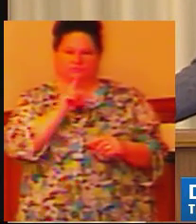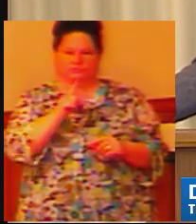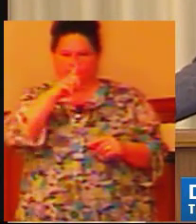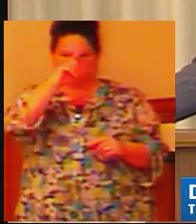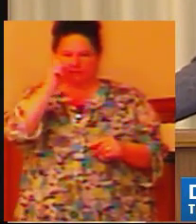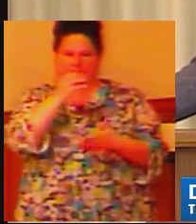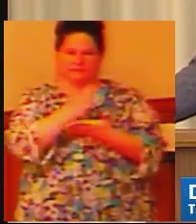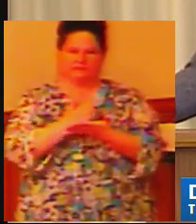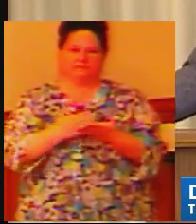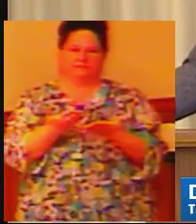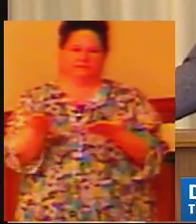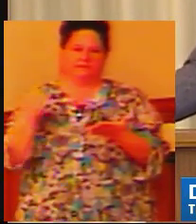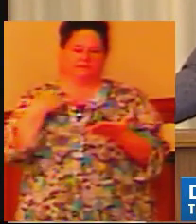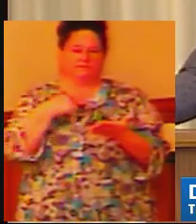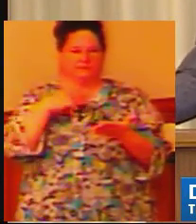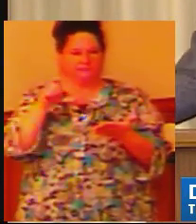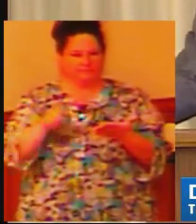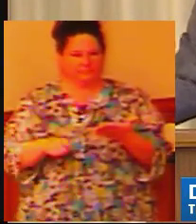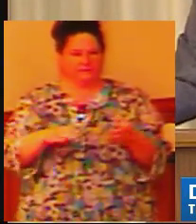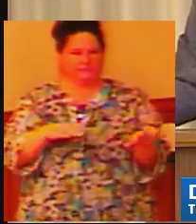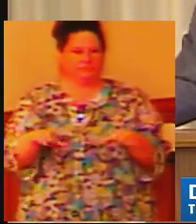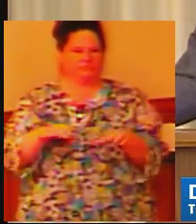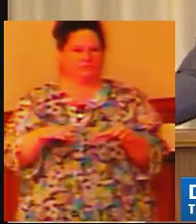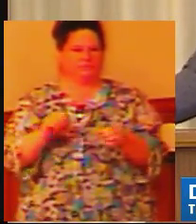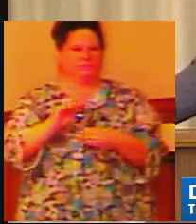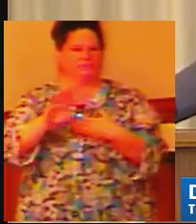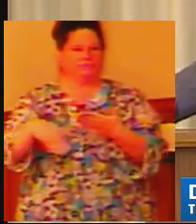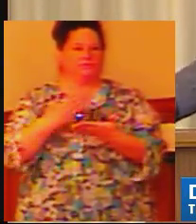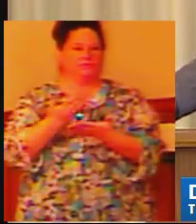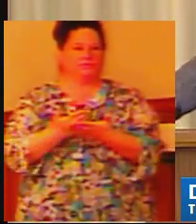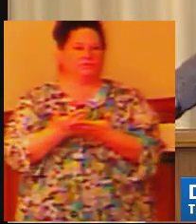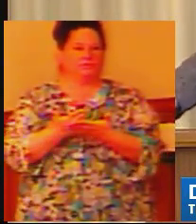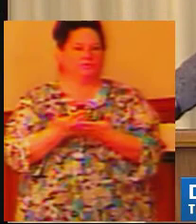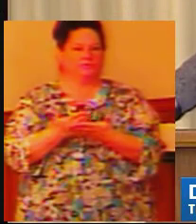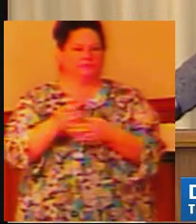because there's certain things that we must do. Because in all these cases